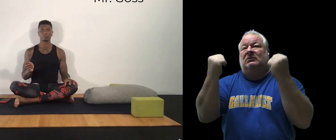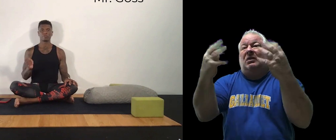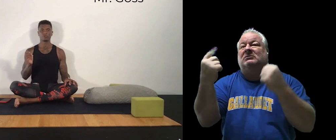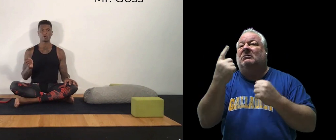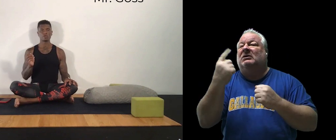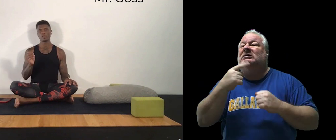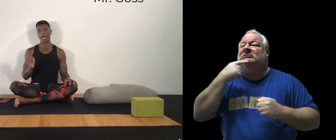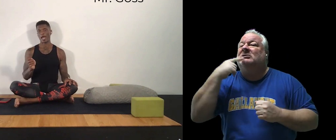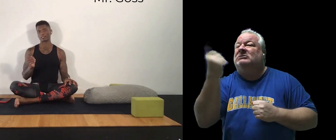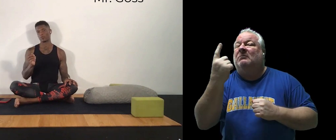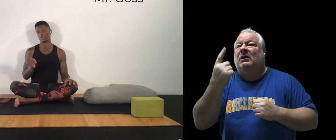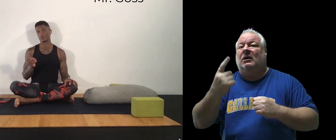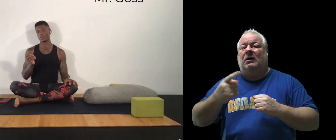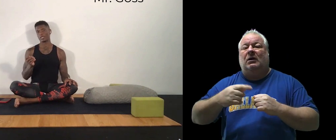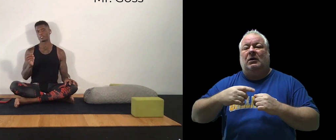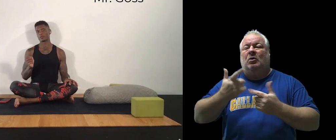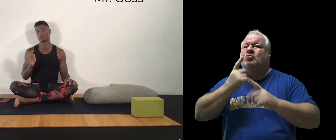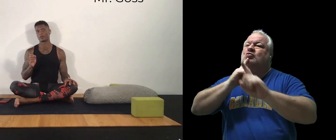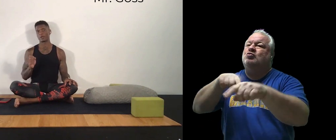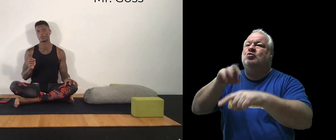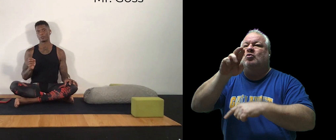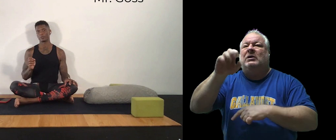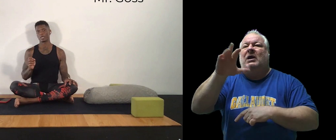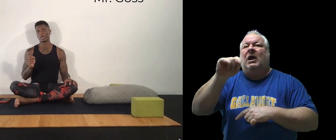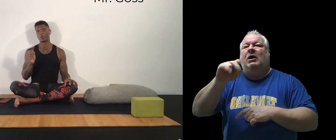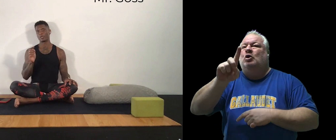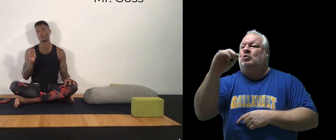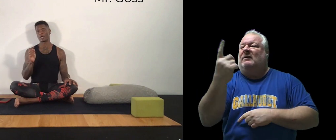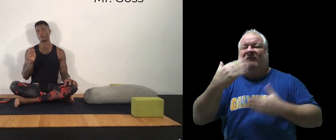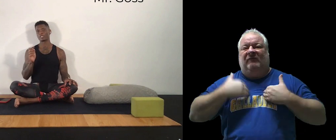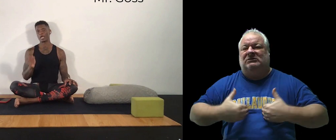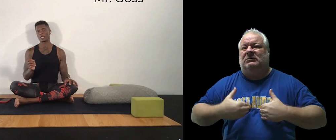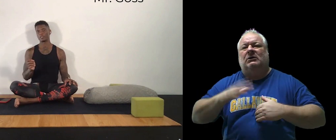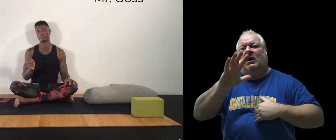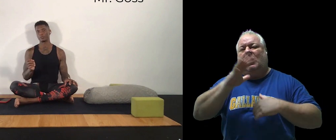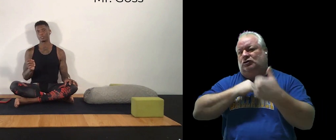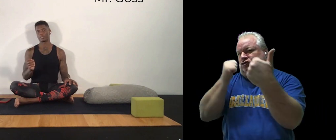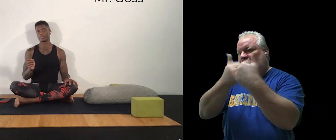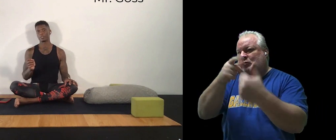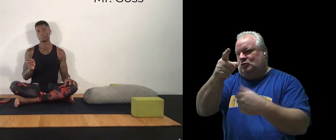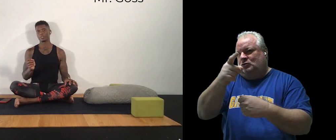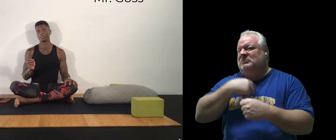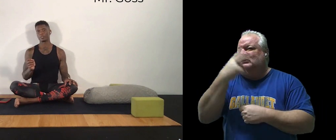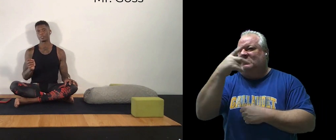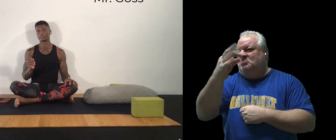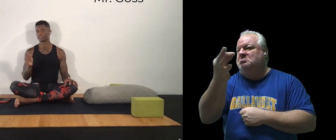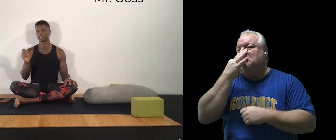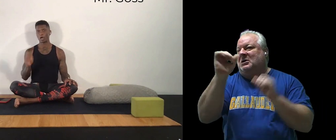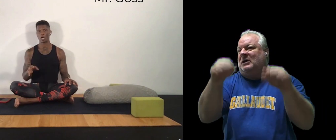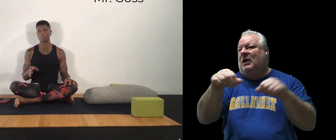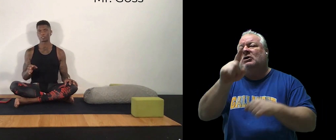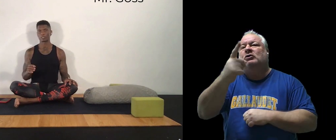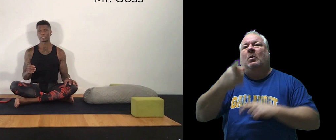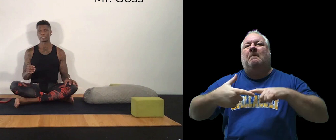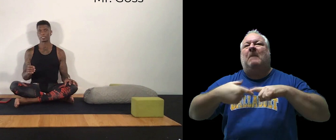students. Before you react to whatever it is that's going on around you, I want to challenge you